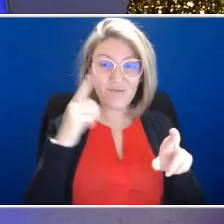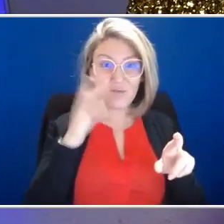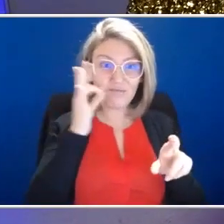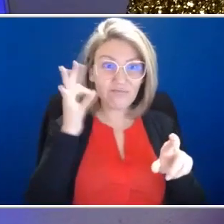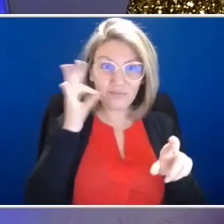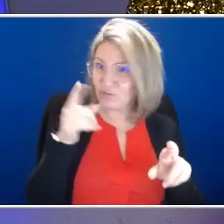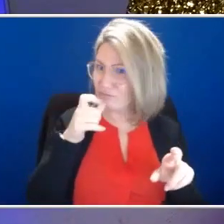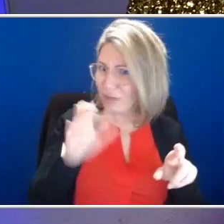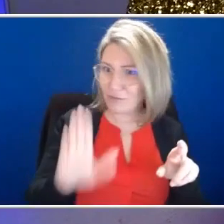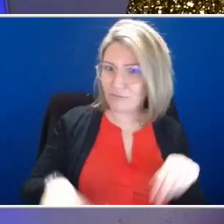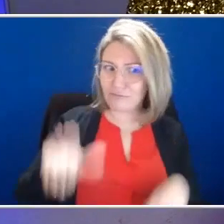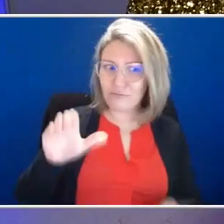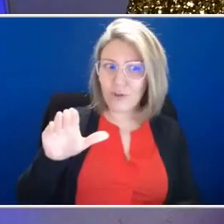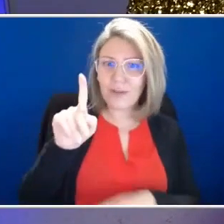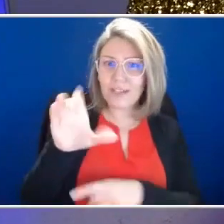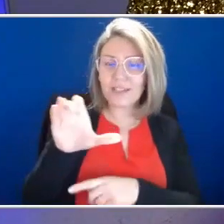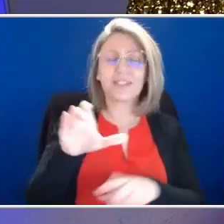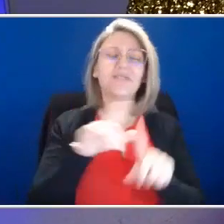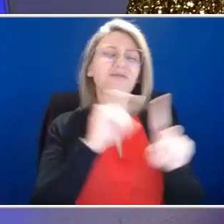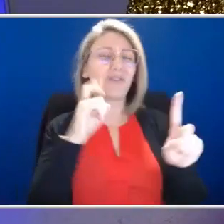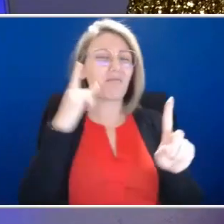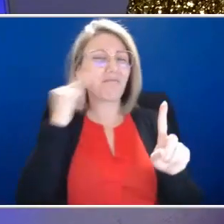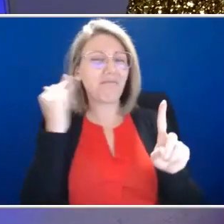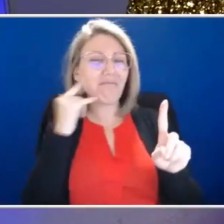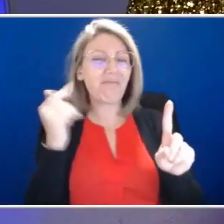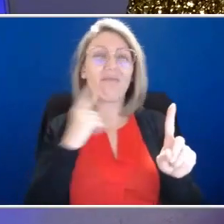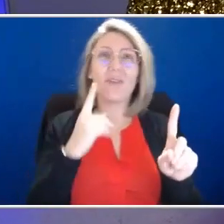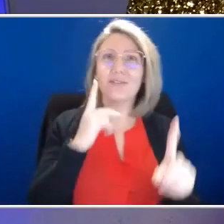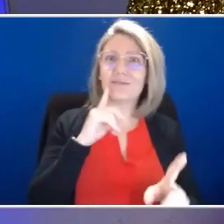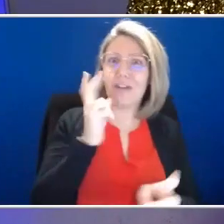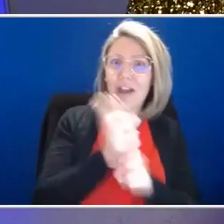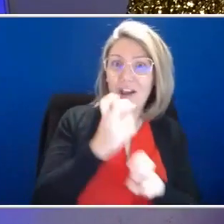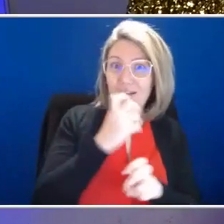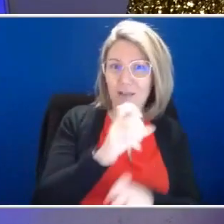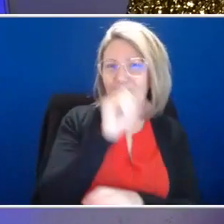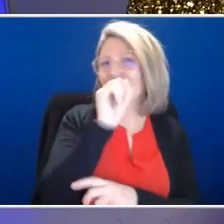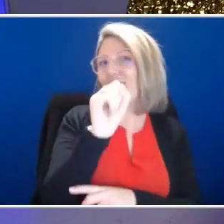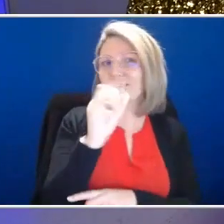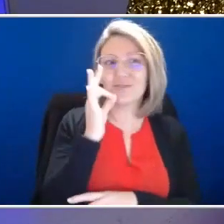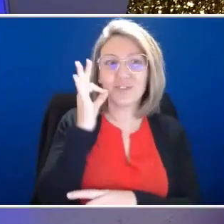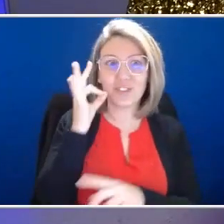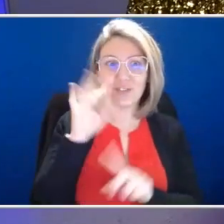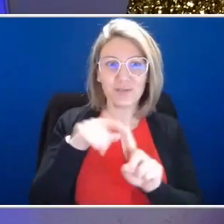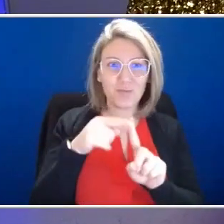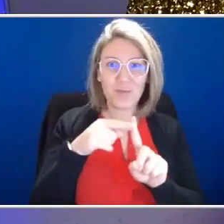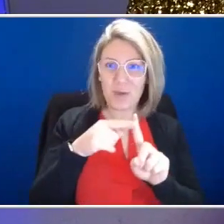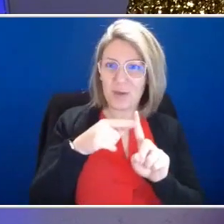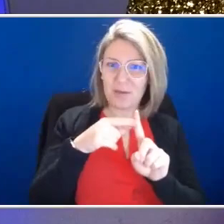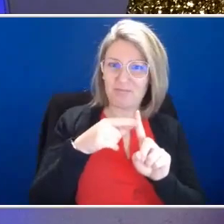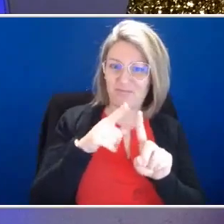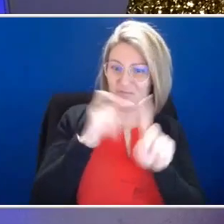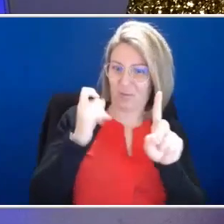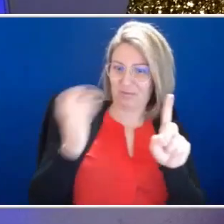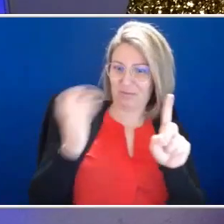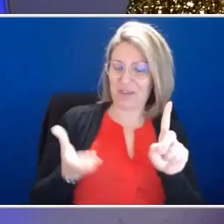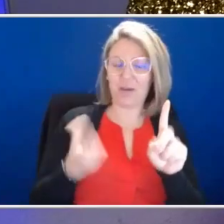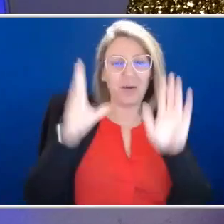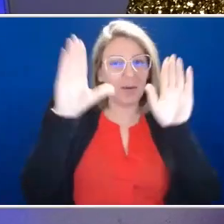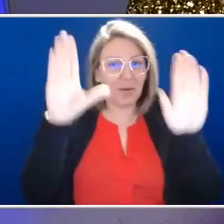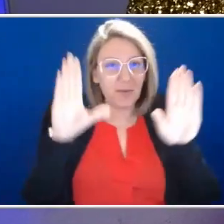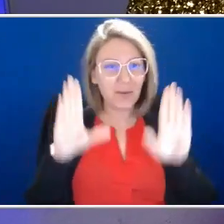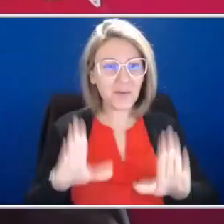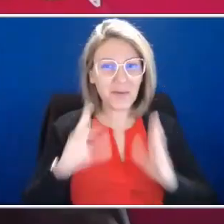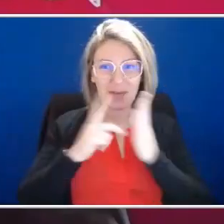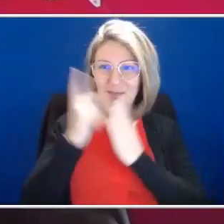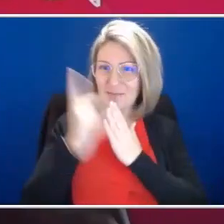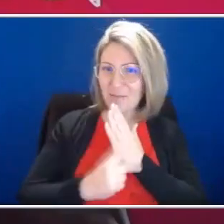from California, but I mean, it's hard to not love the Chiefs when you're here. Right. So it's going to be just a great show, great weekend.